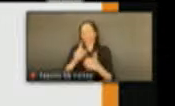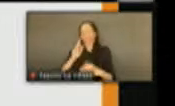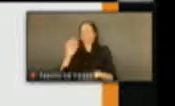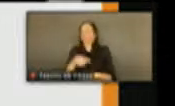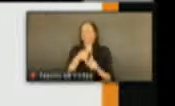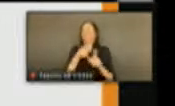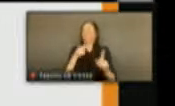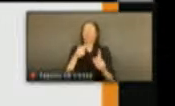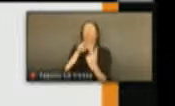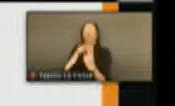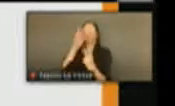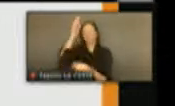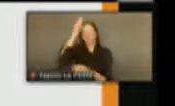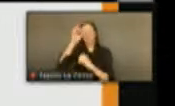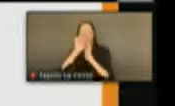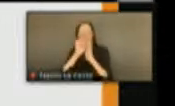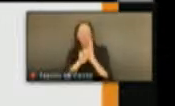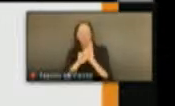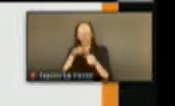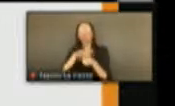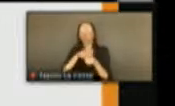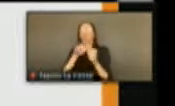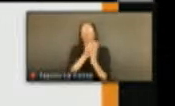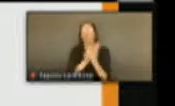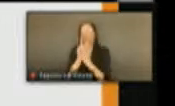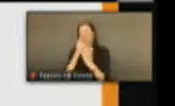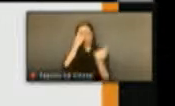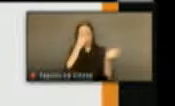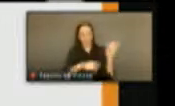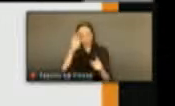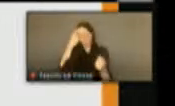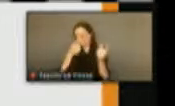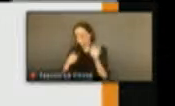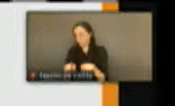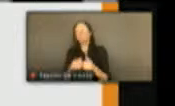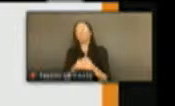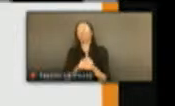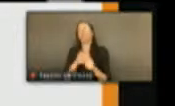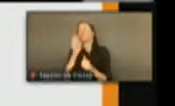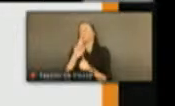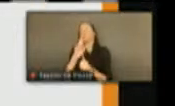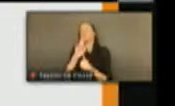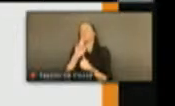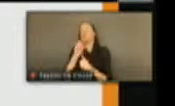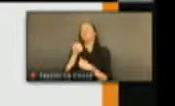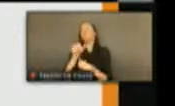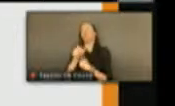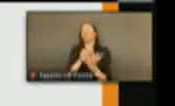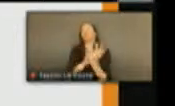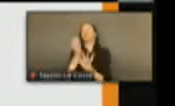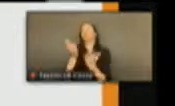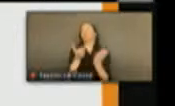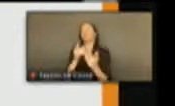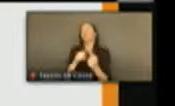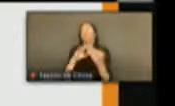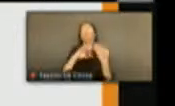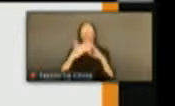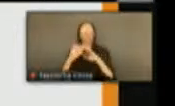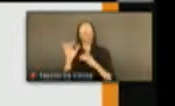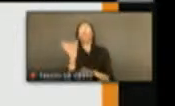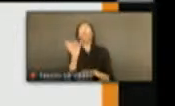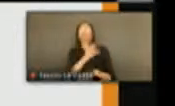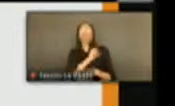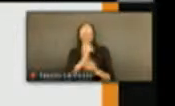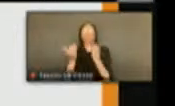local laws and agreements, or fund vital services to our community, such as police services,